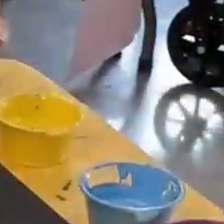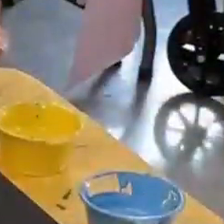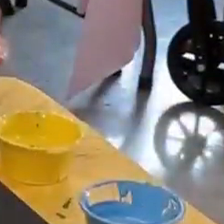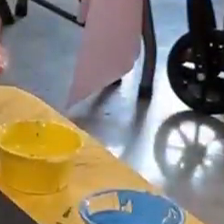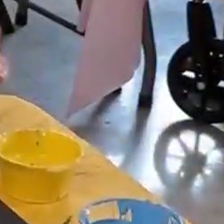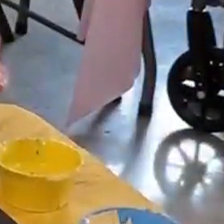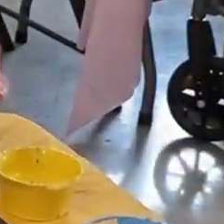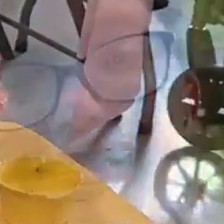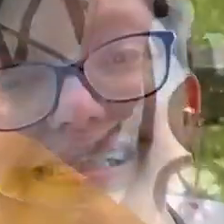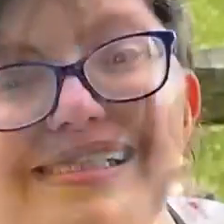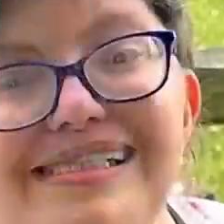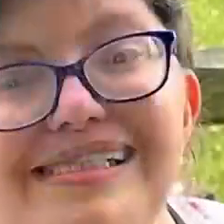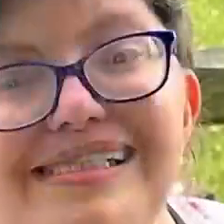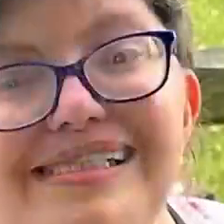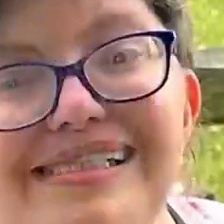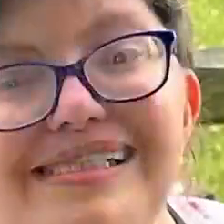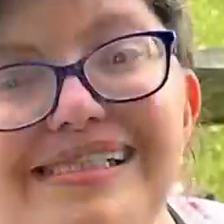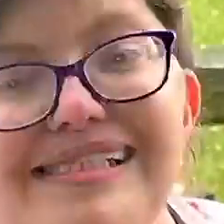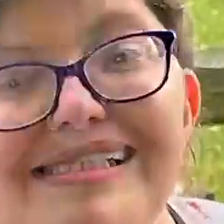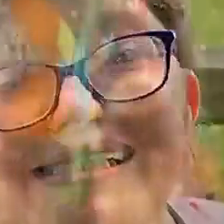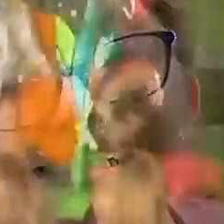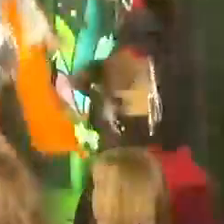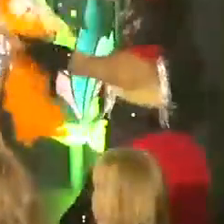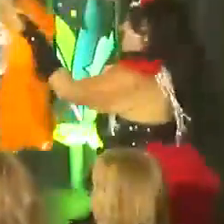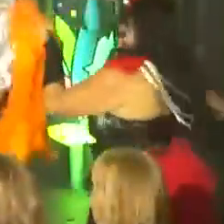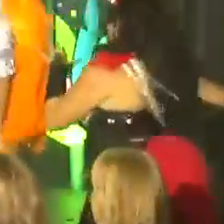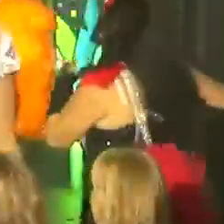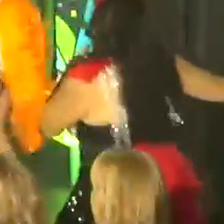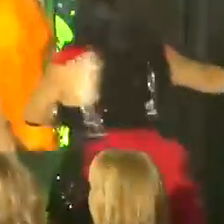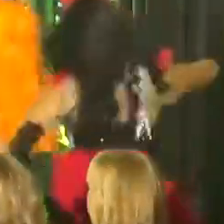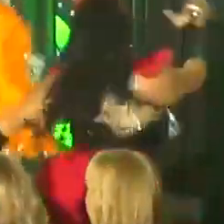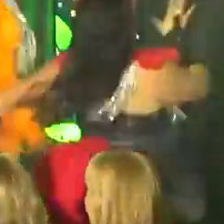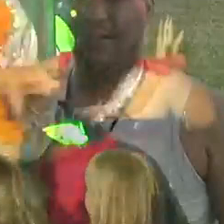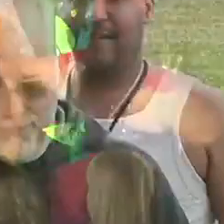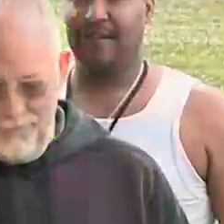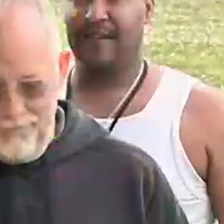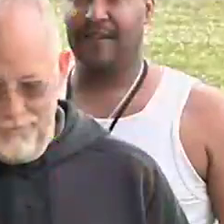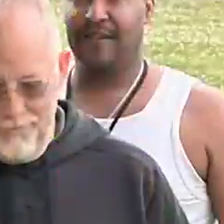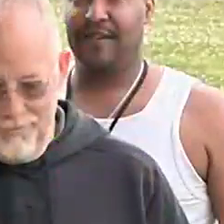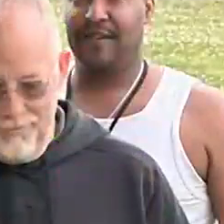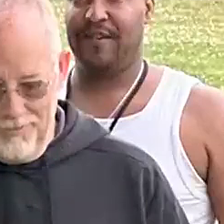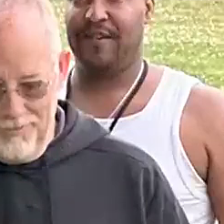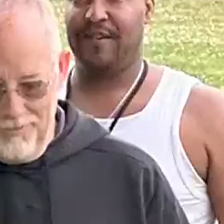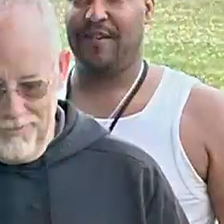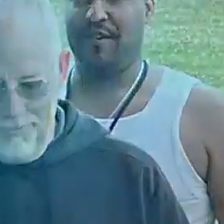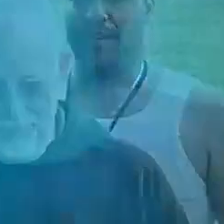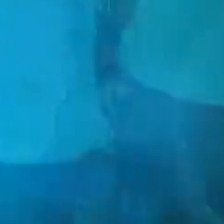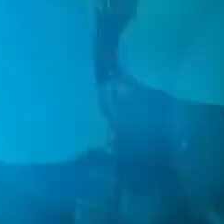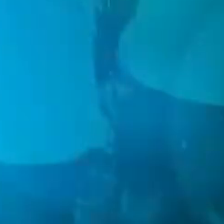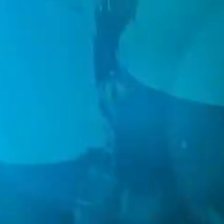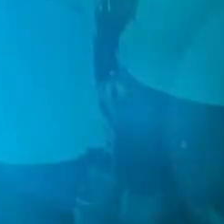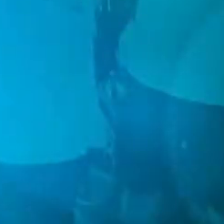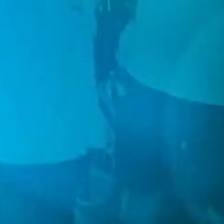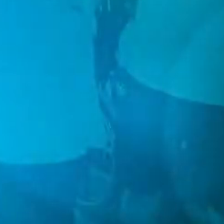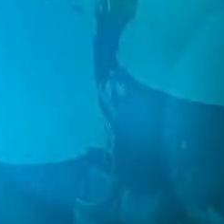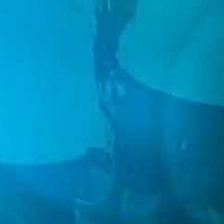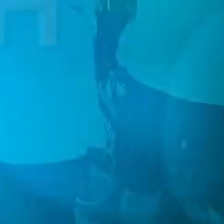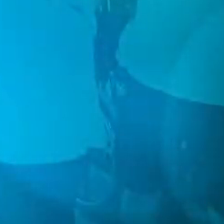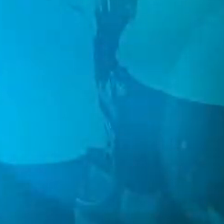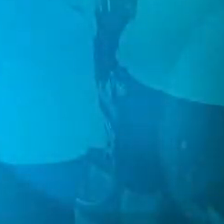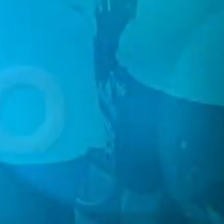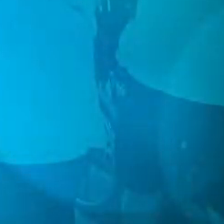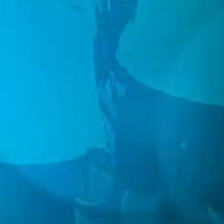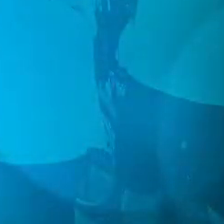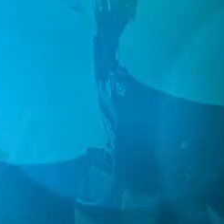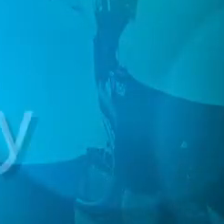they share in art therapy, experiential activities, cultural entertainment, aquatic therapy, and equine therapy. Your contributions to Wood